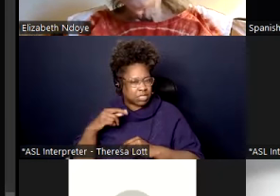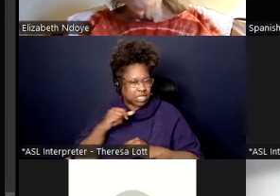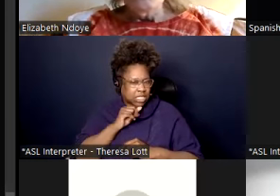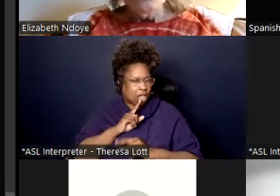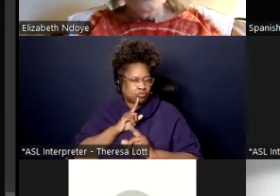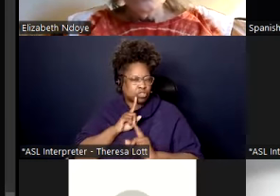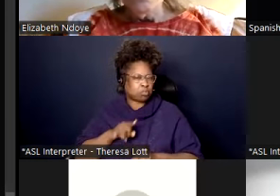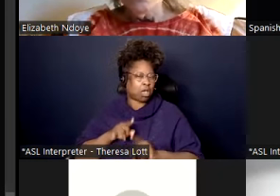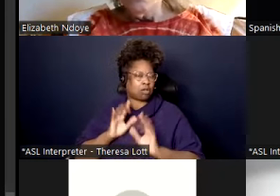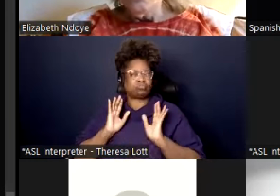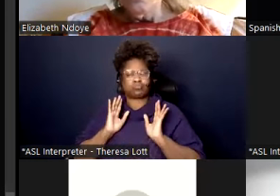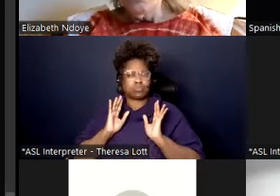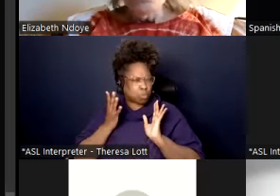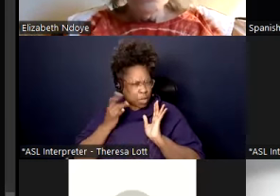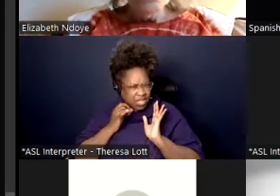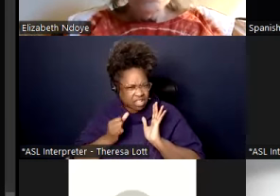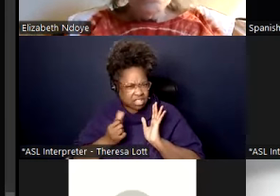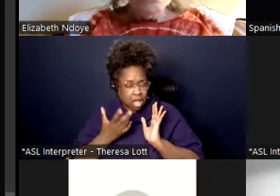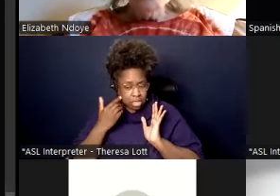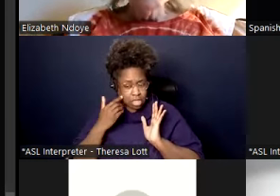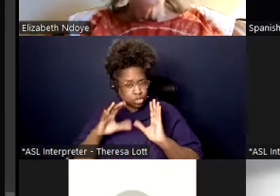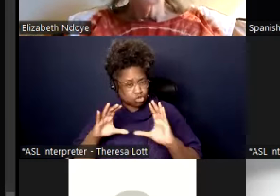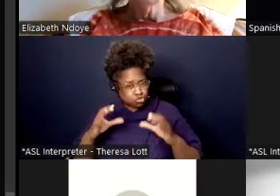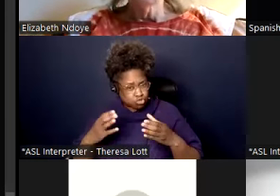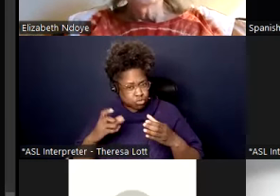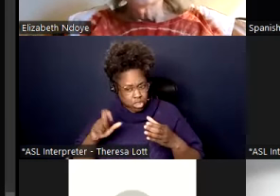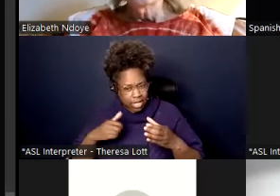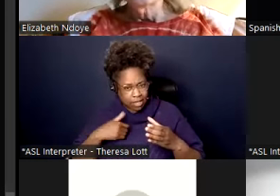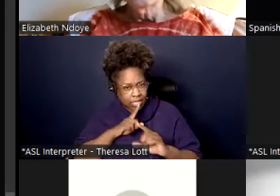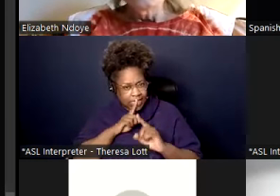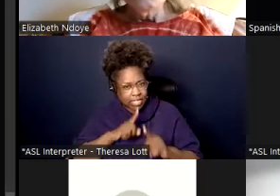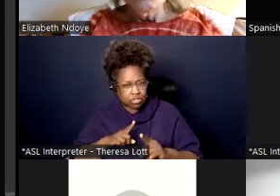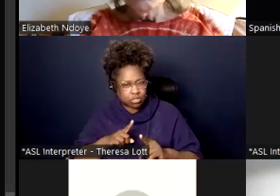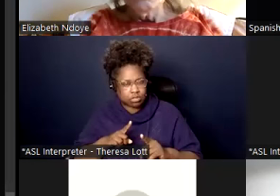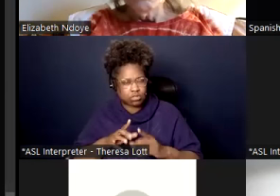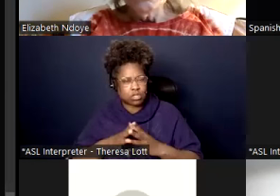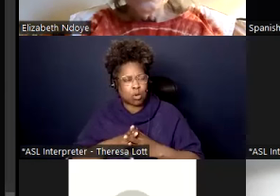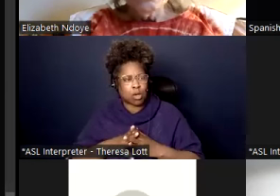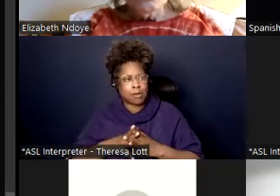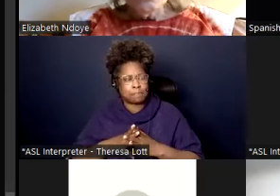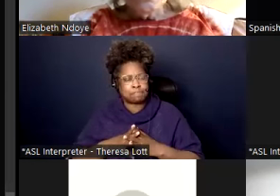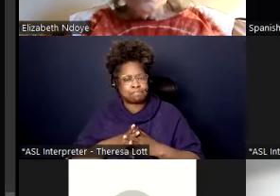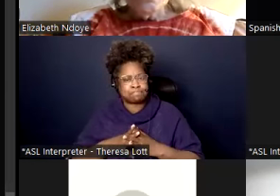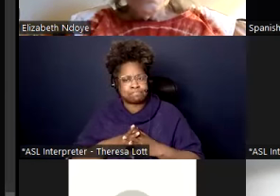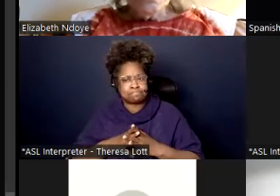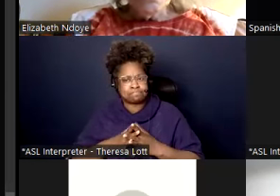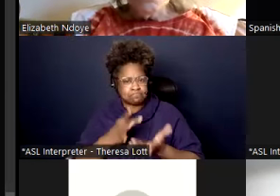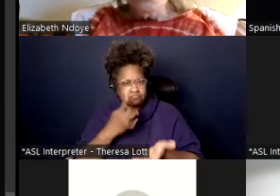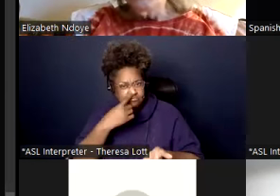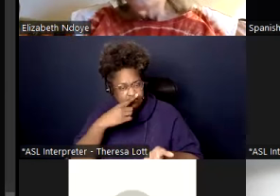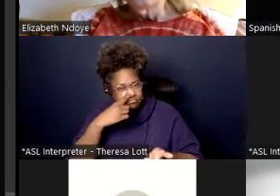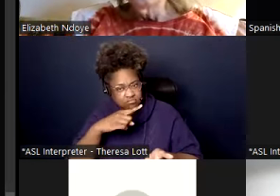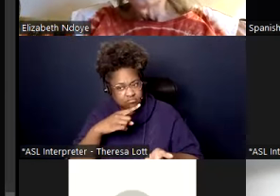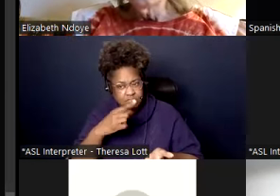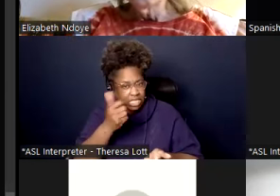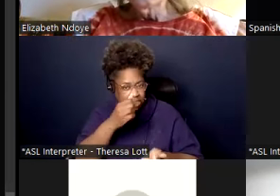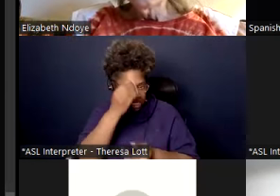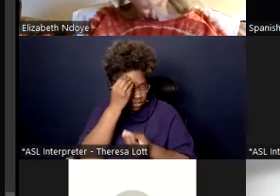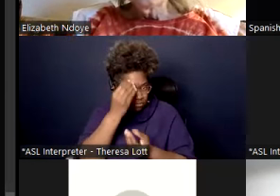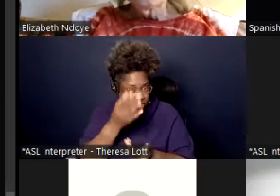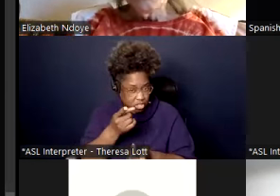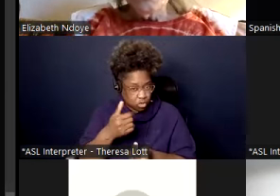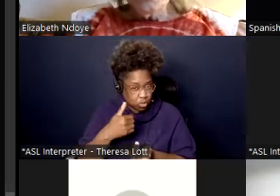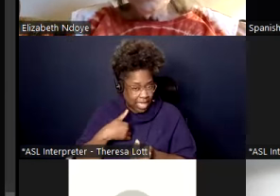not? And I think the group deserves that answer. So I'd appreciate you sending me any information you